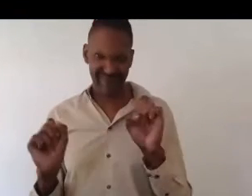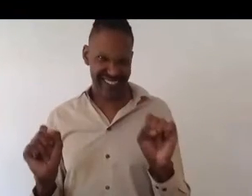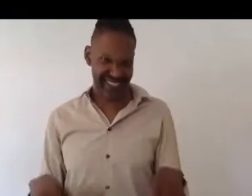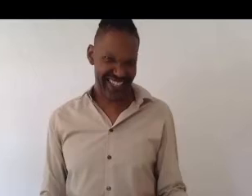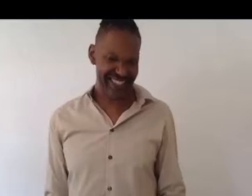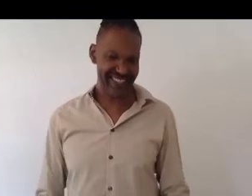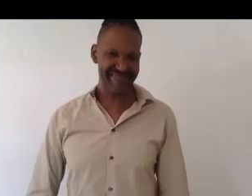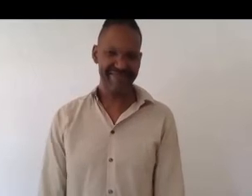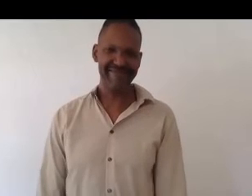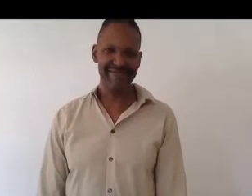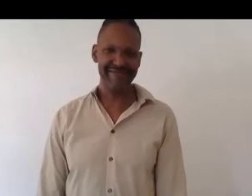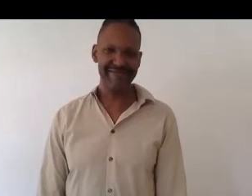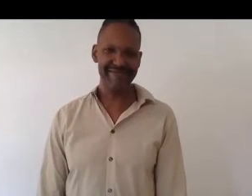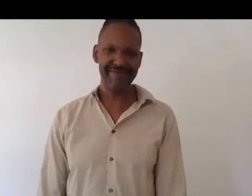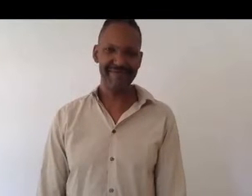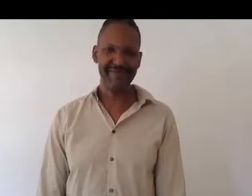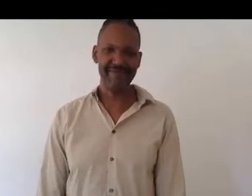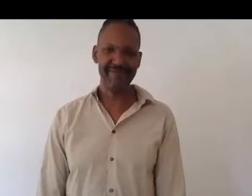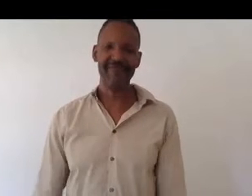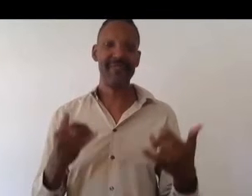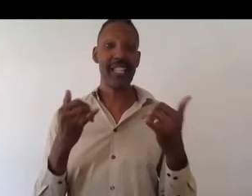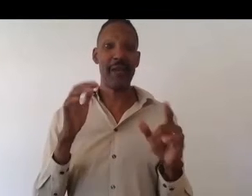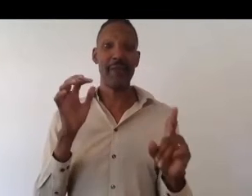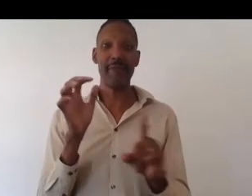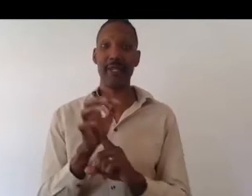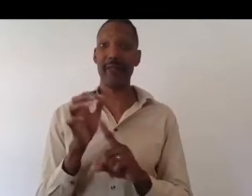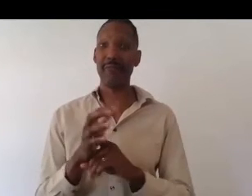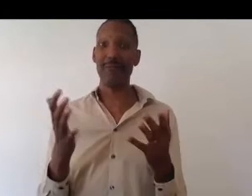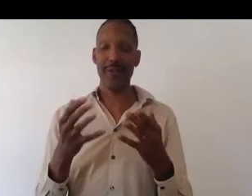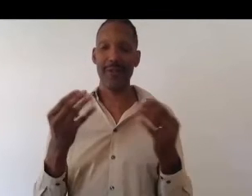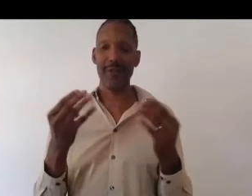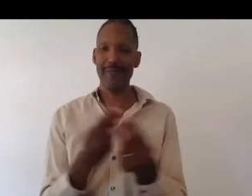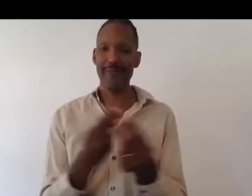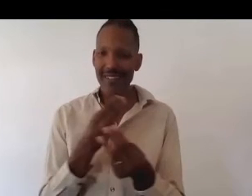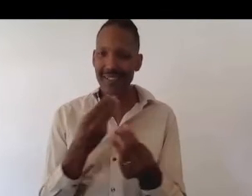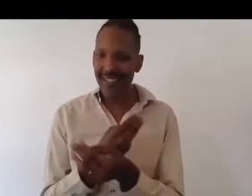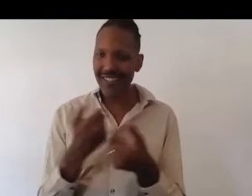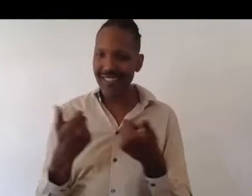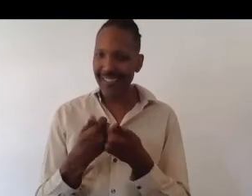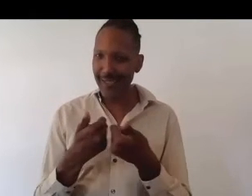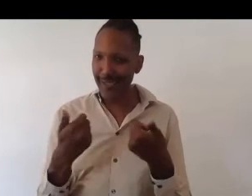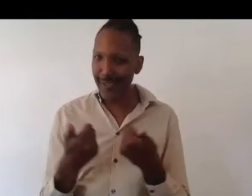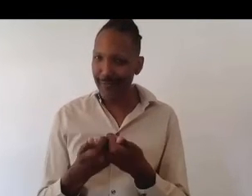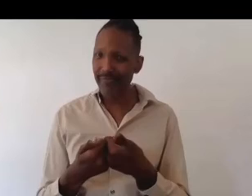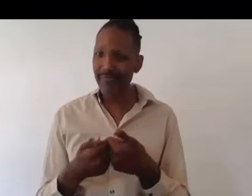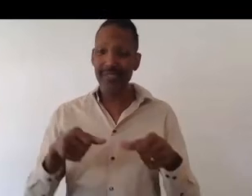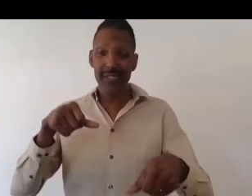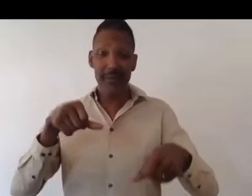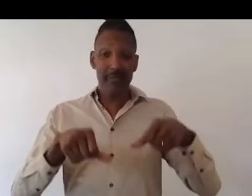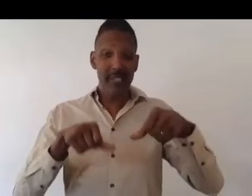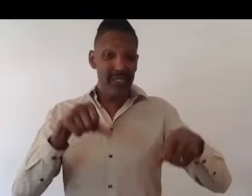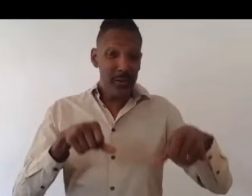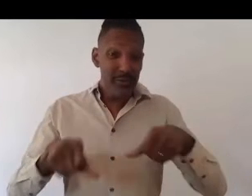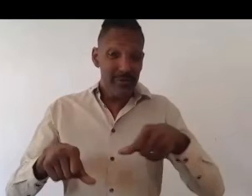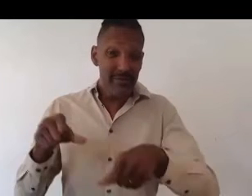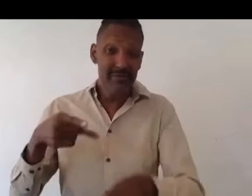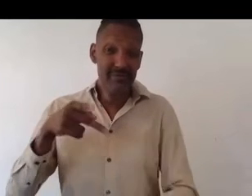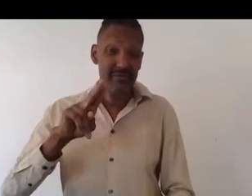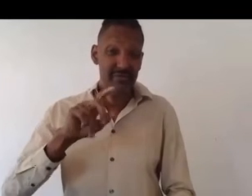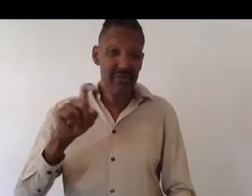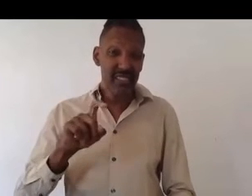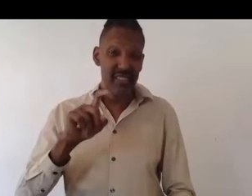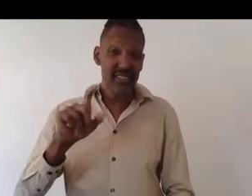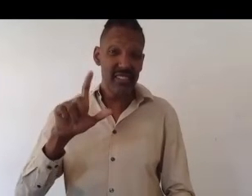Games. Lots of groups are working on really rich math games right now. So here's some examples: puzzles and